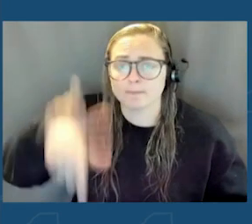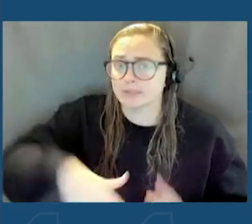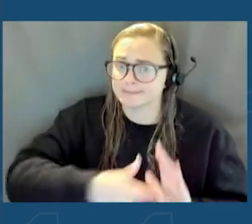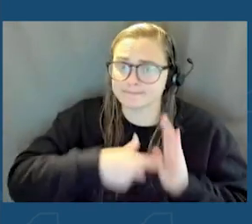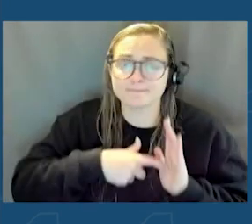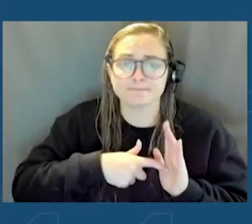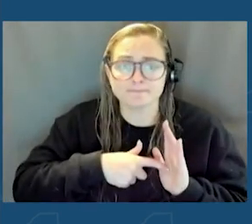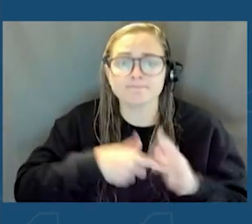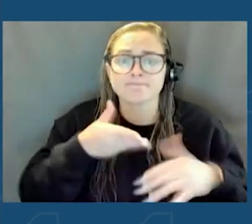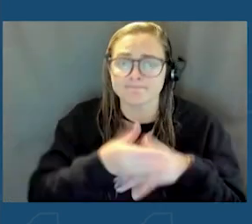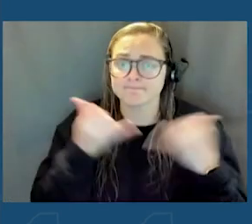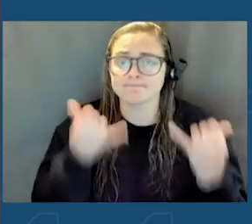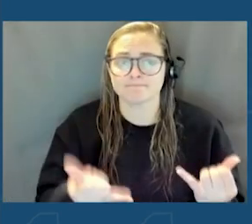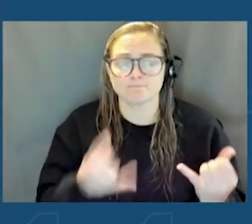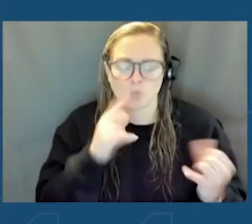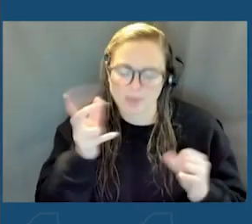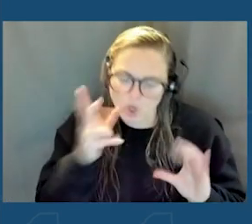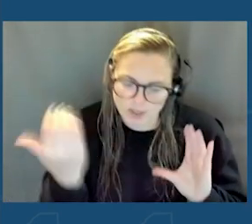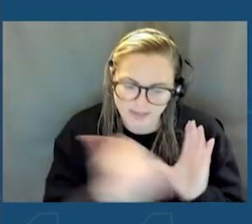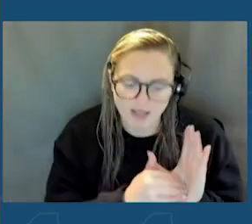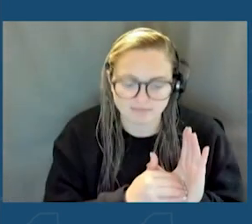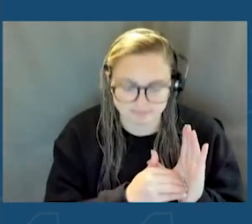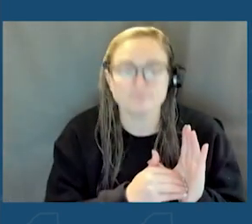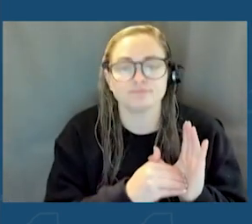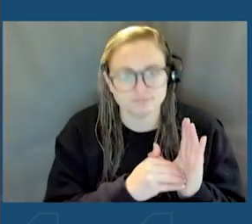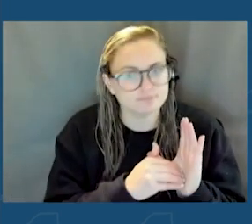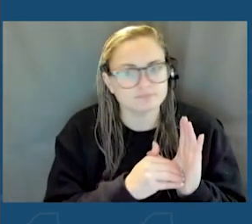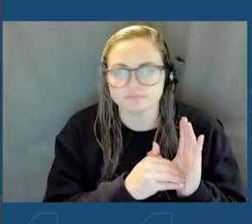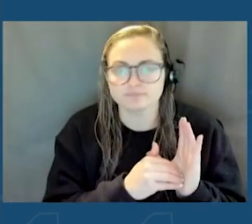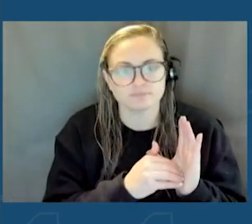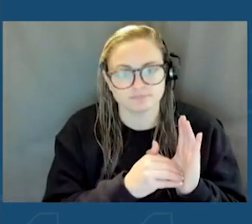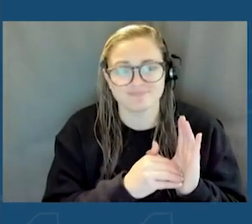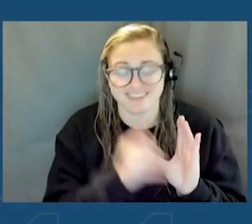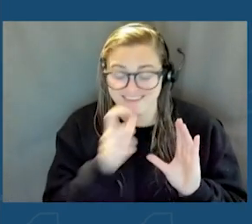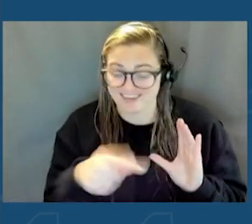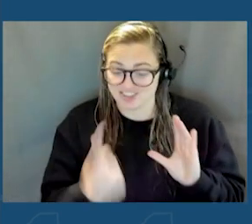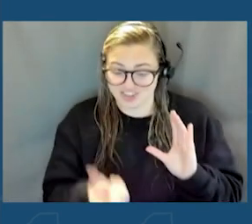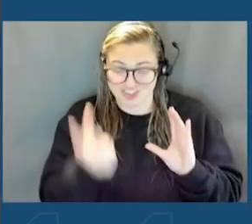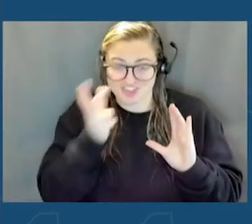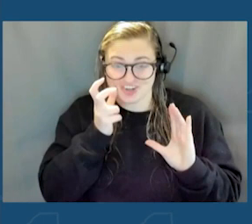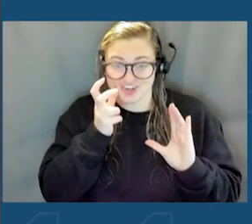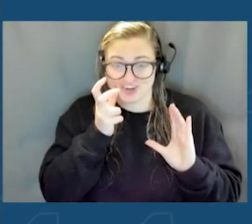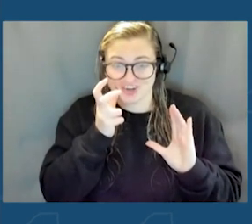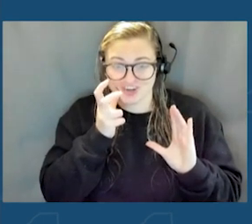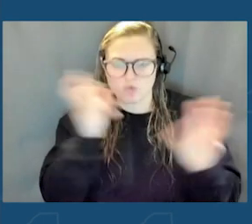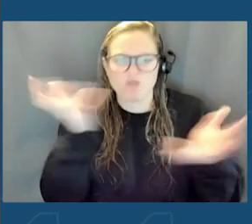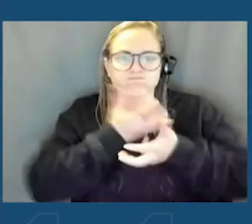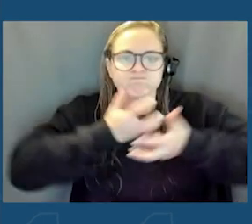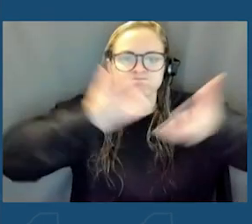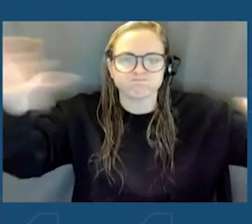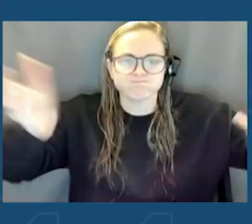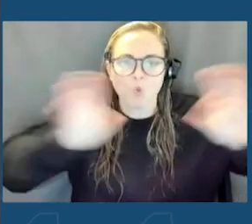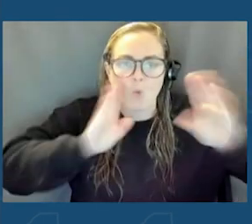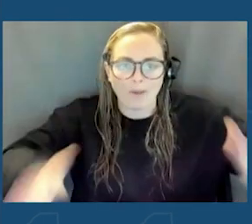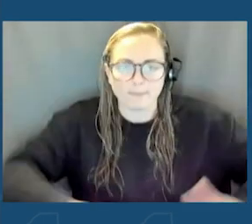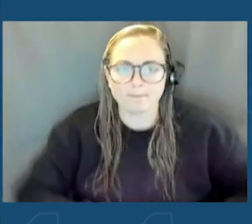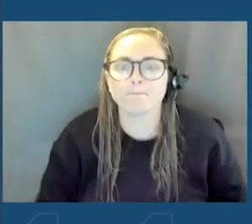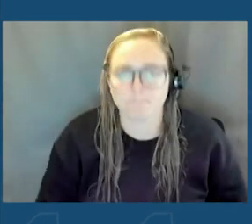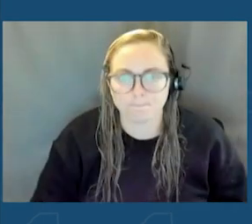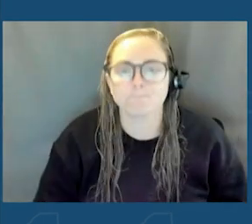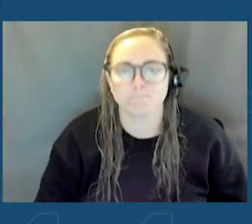today, they'll be heard once again, and indeed, they will not just be heard, they will roar. And that is what we're doing here